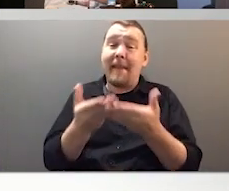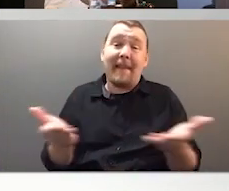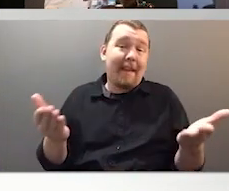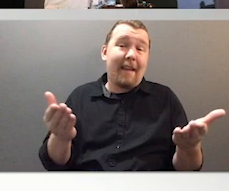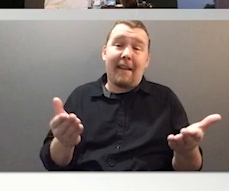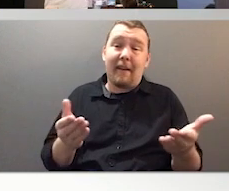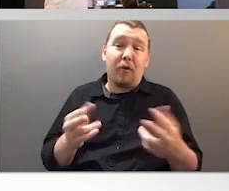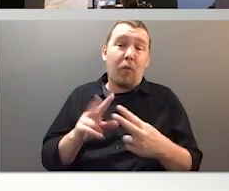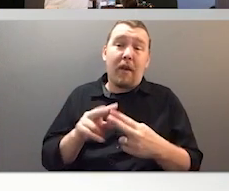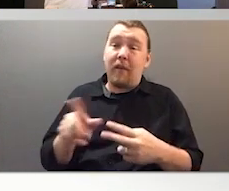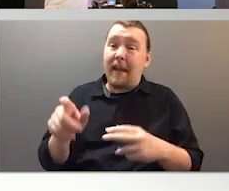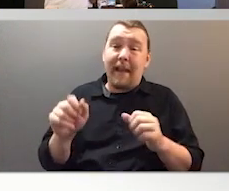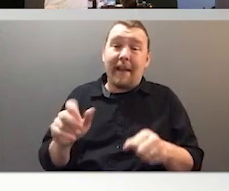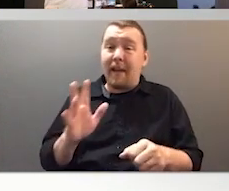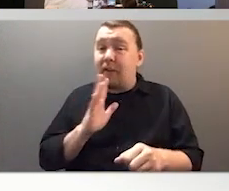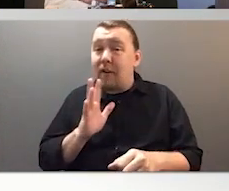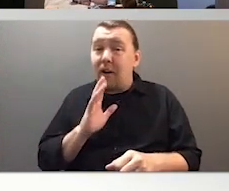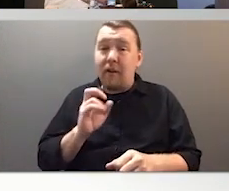not.